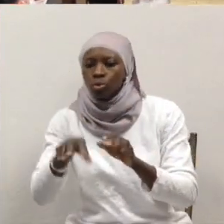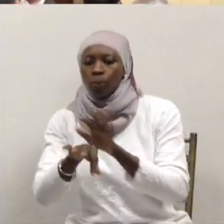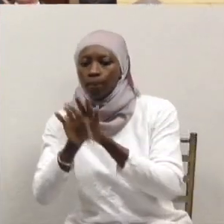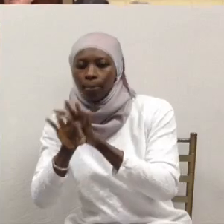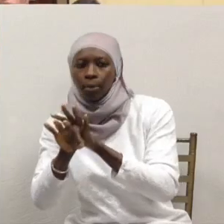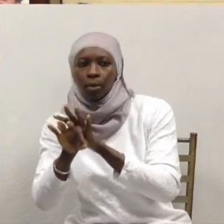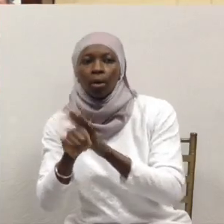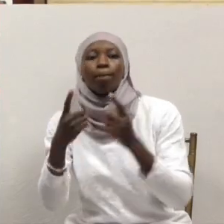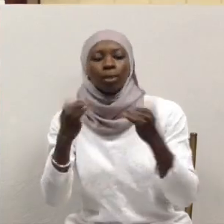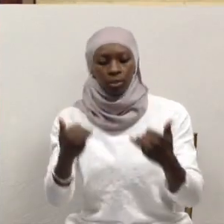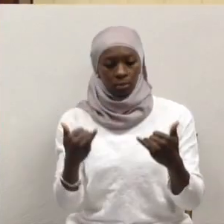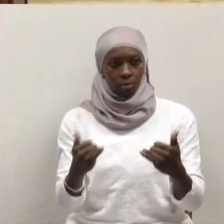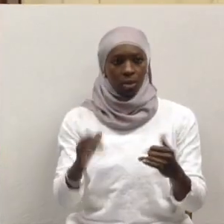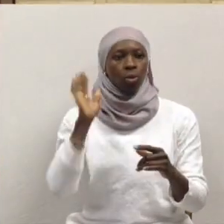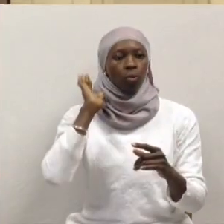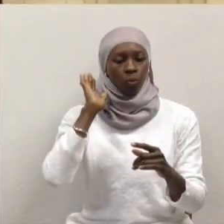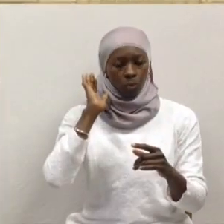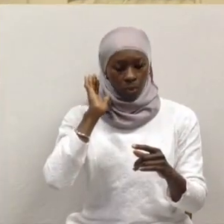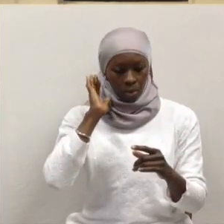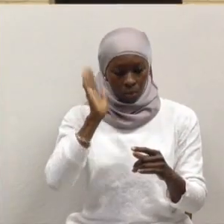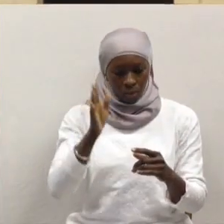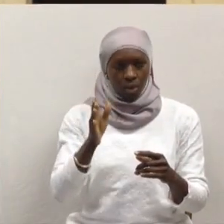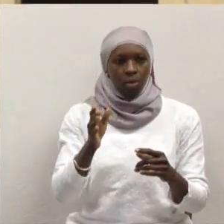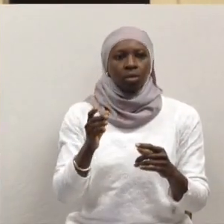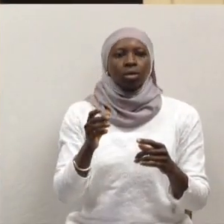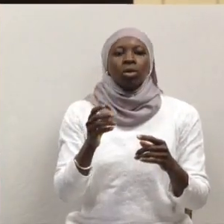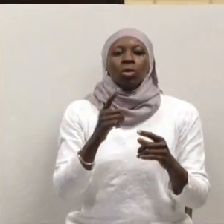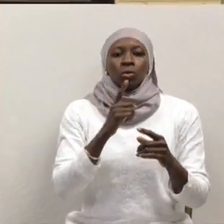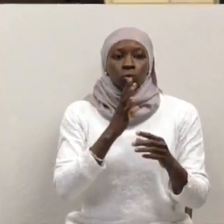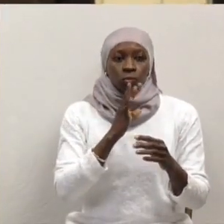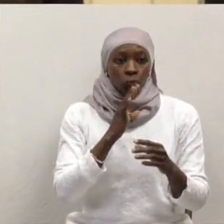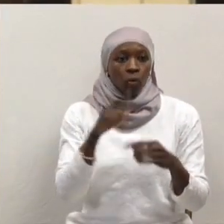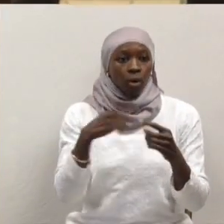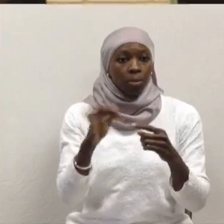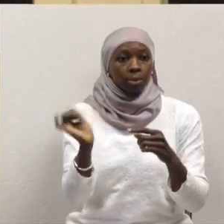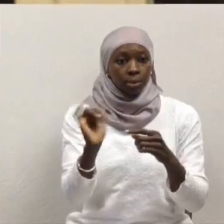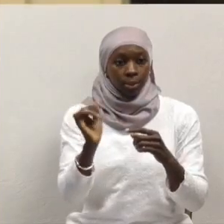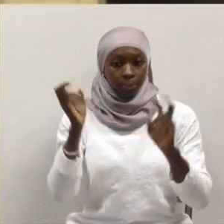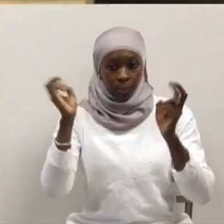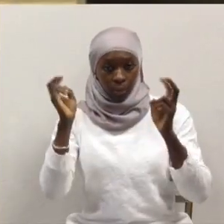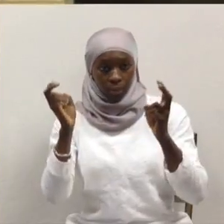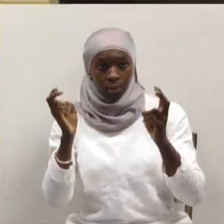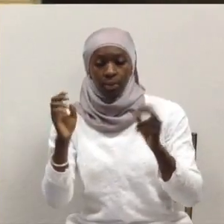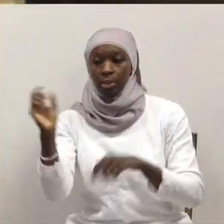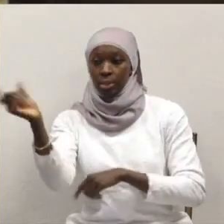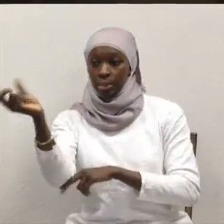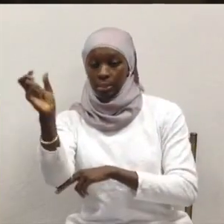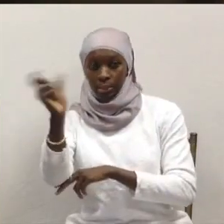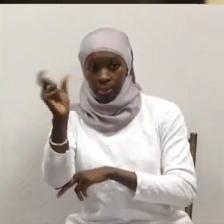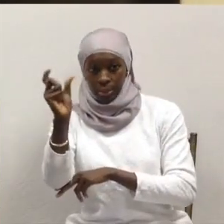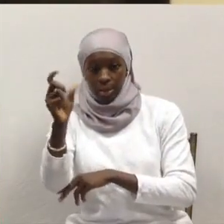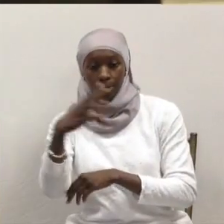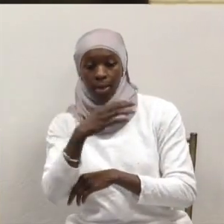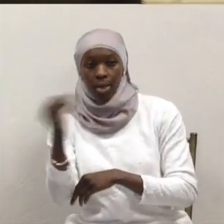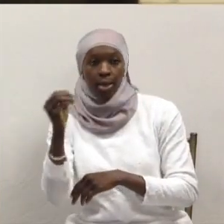today we are going to tackle the same subject, Islam and governance,